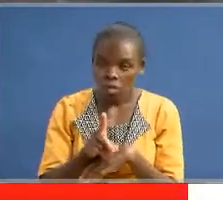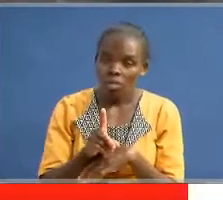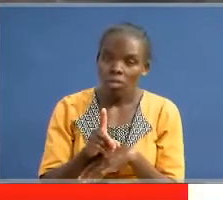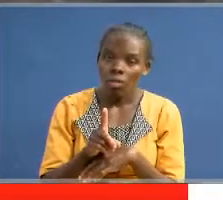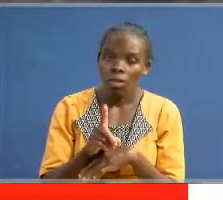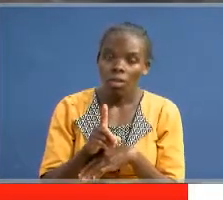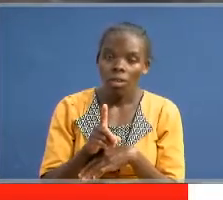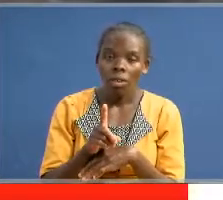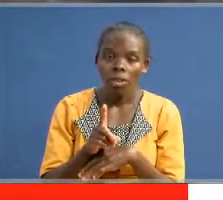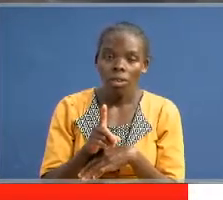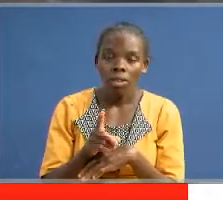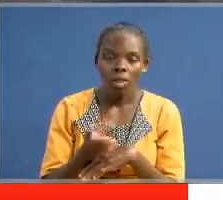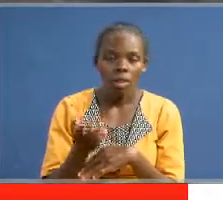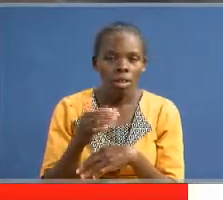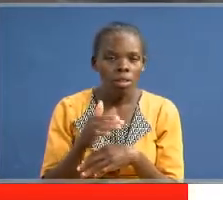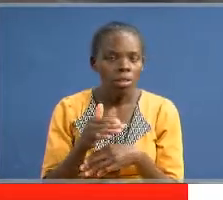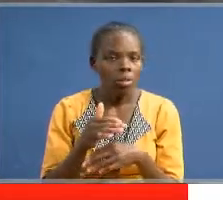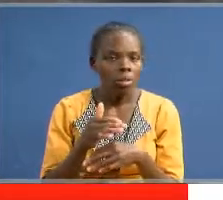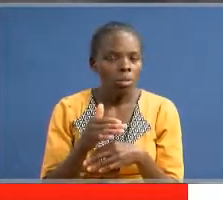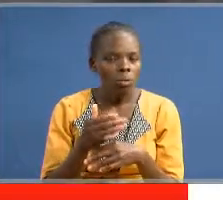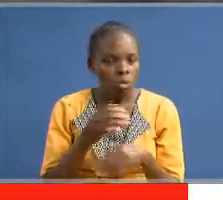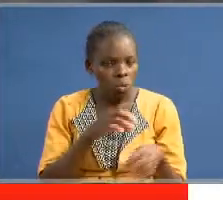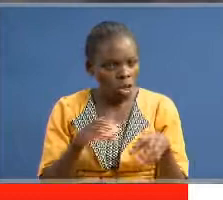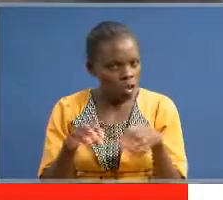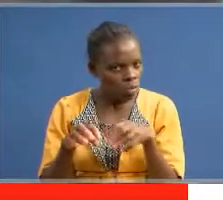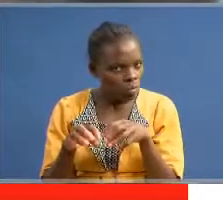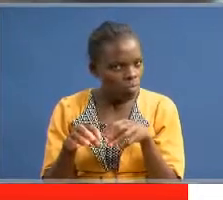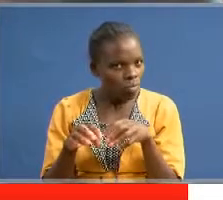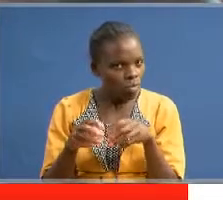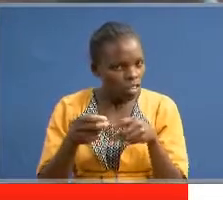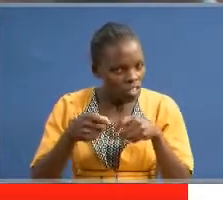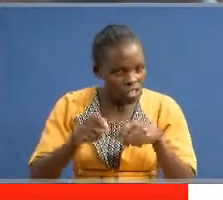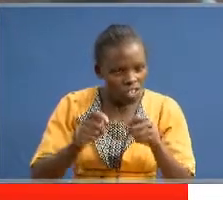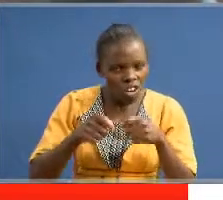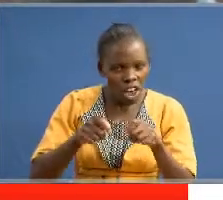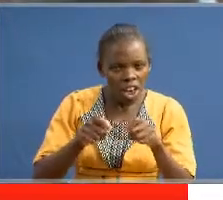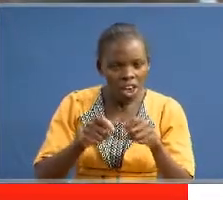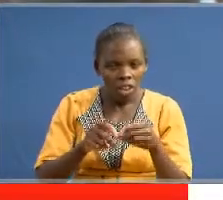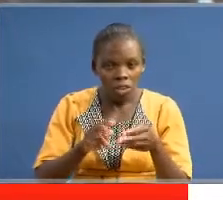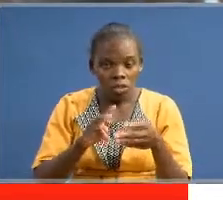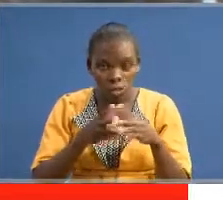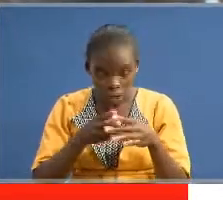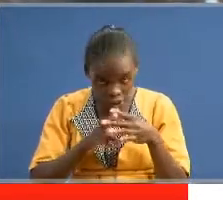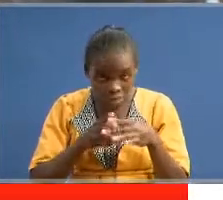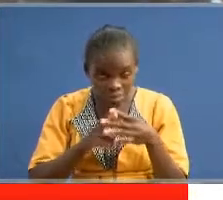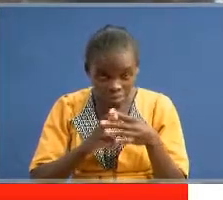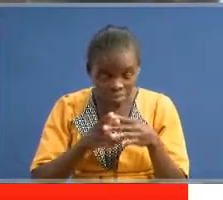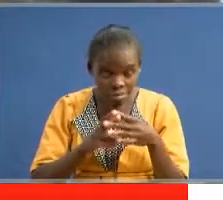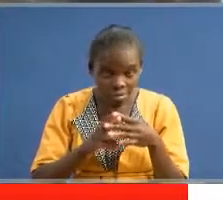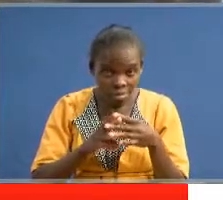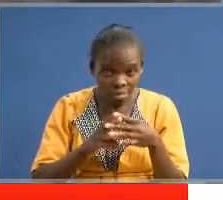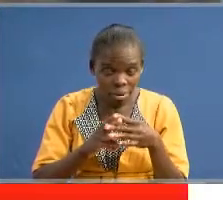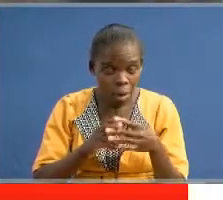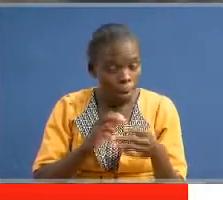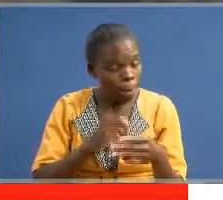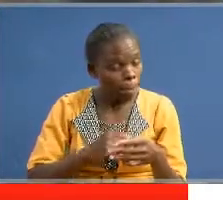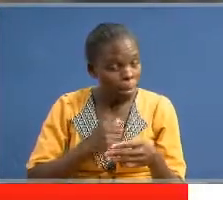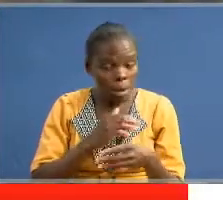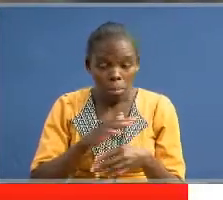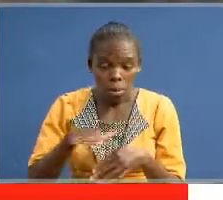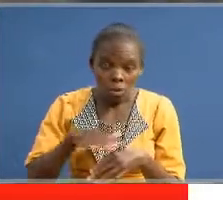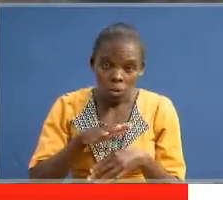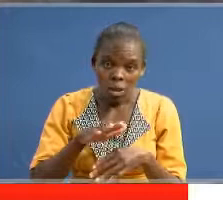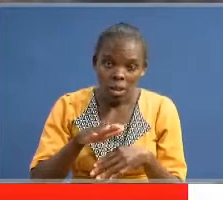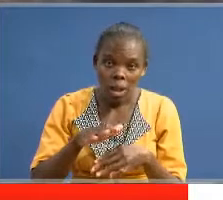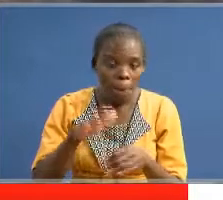The dais has come up, and what we are doing is trying to tidy it up. The place where there